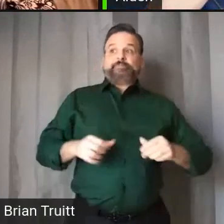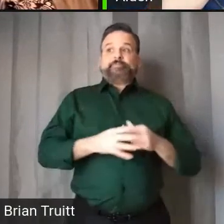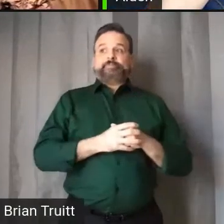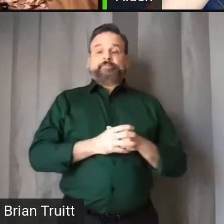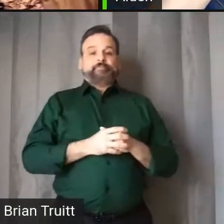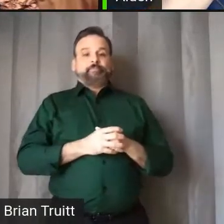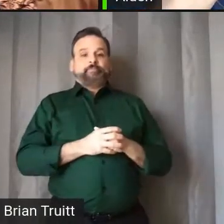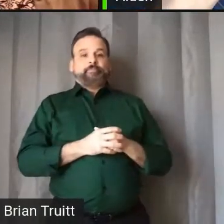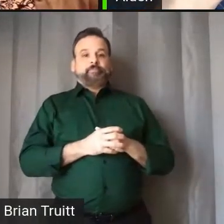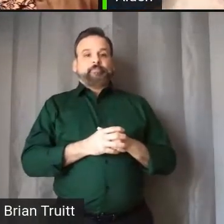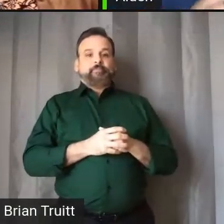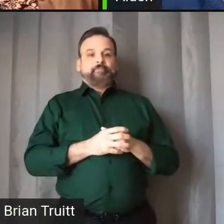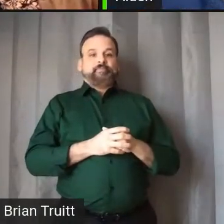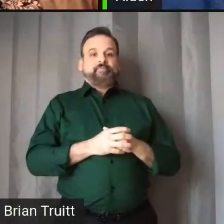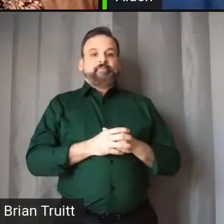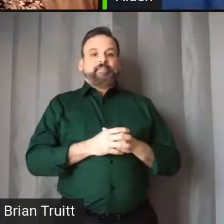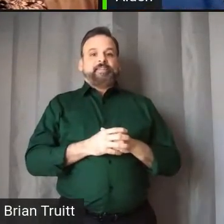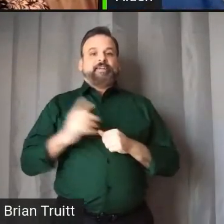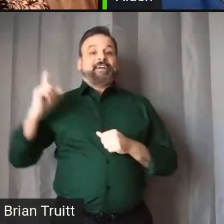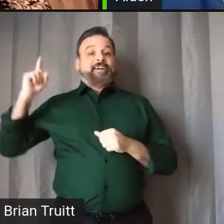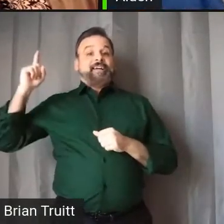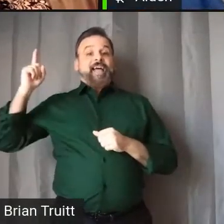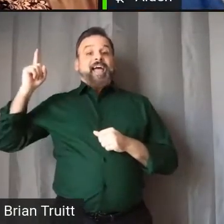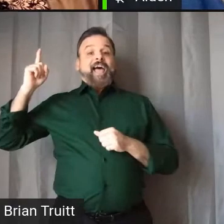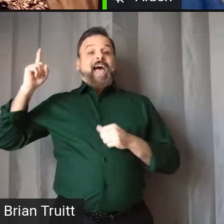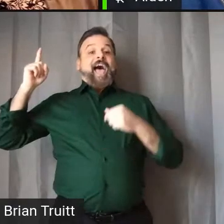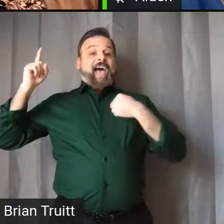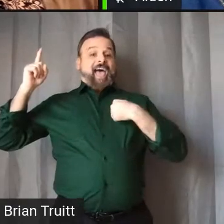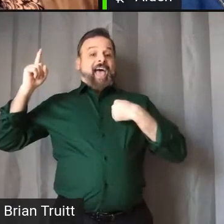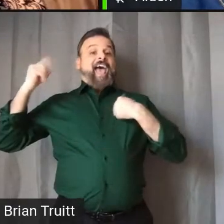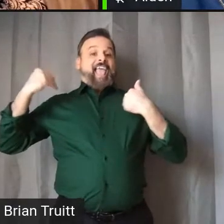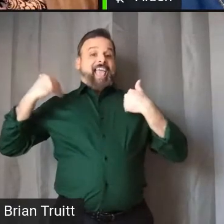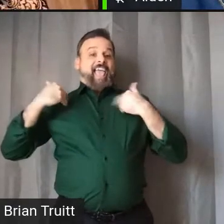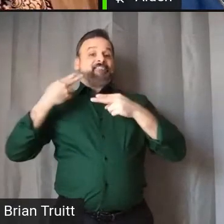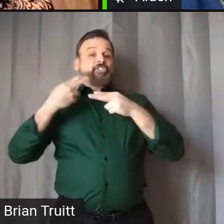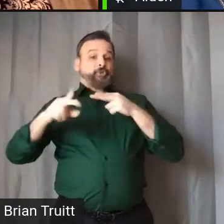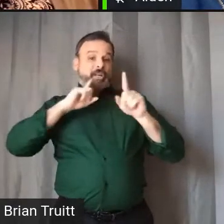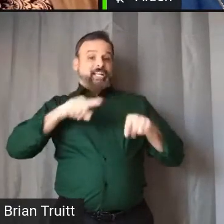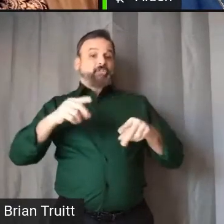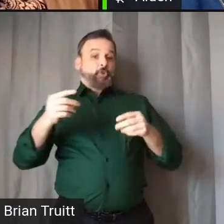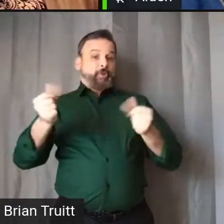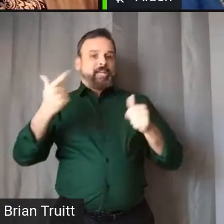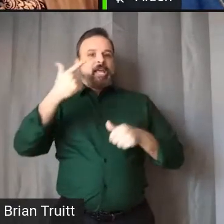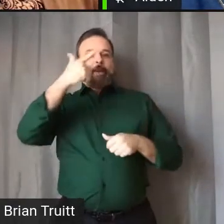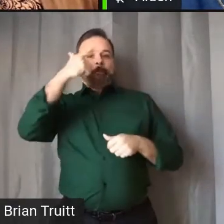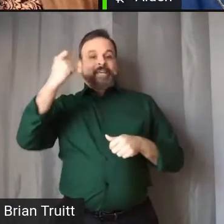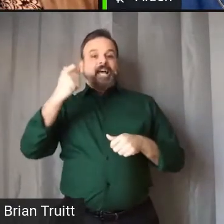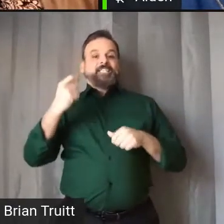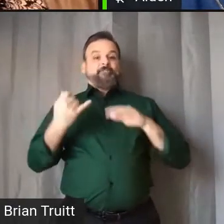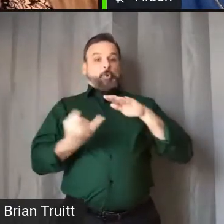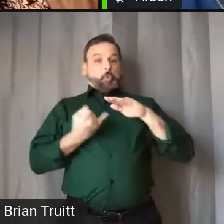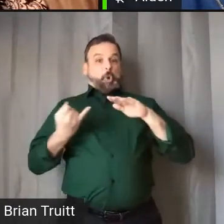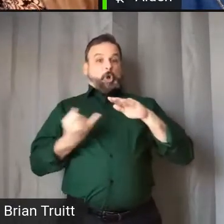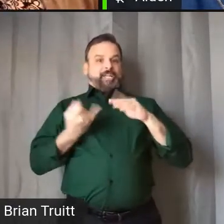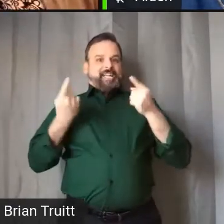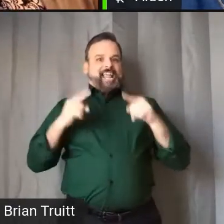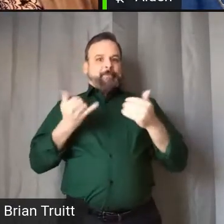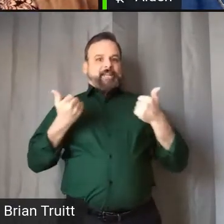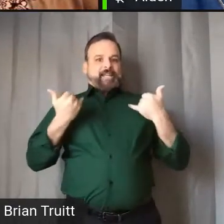Well, I can go first because I have a quick answer for this. So I, because of this whole quarantine business going on, I